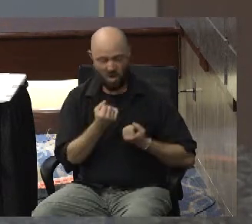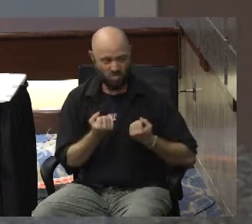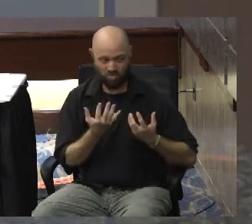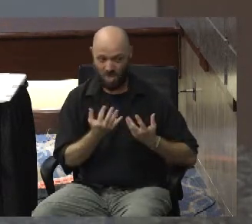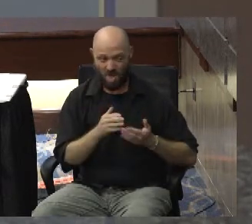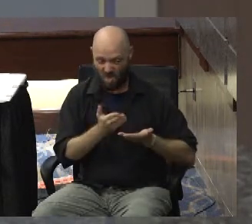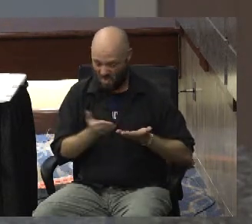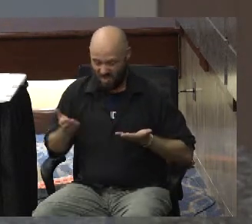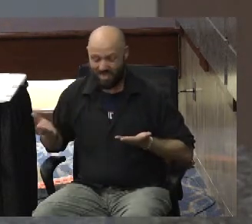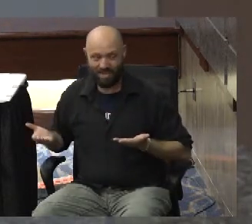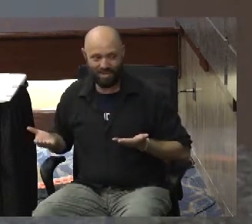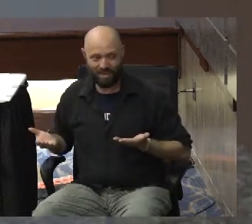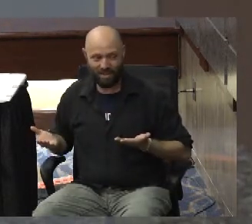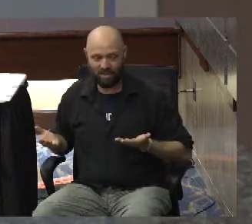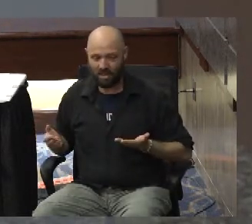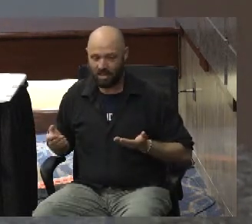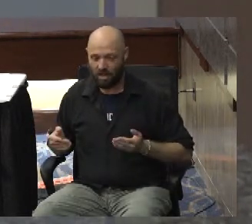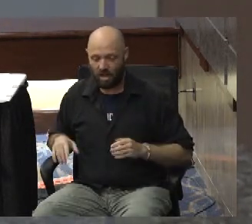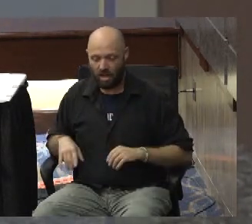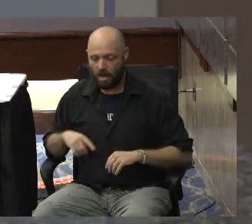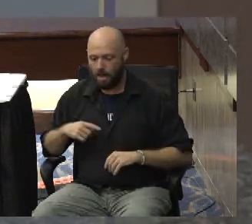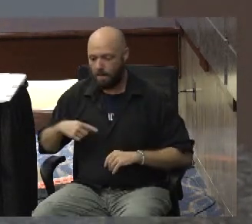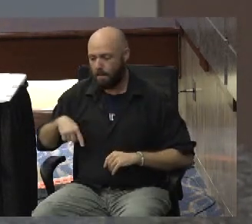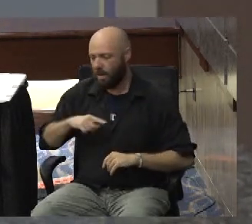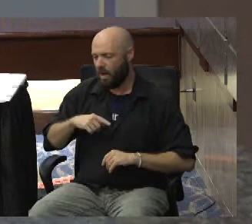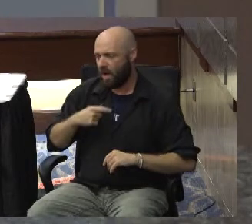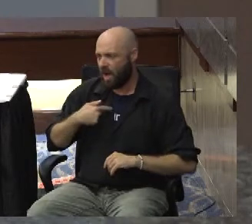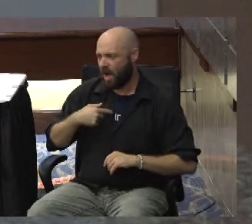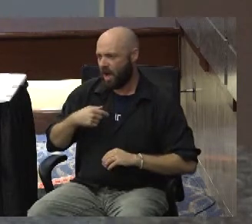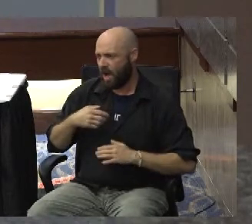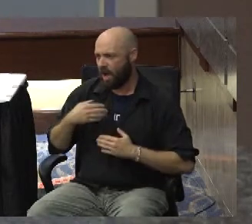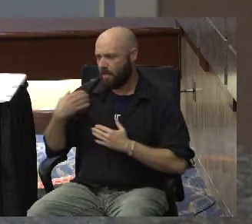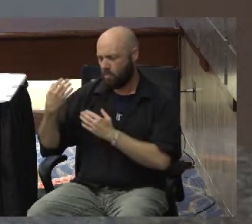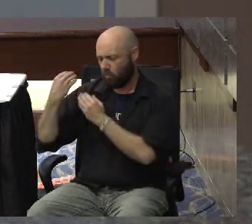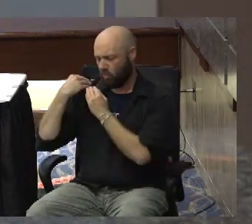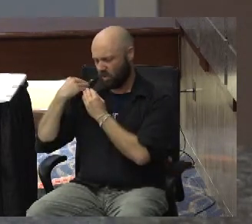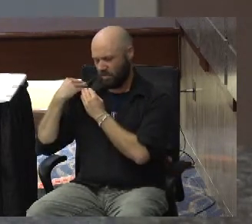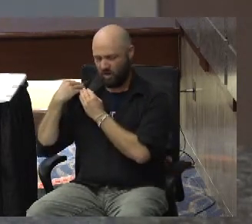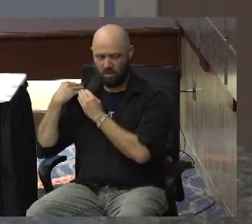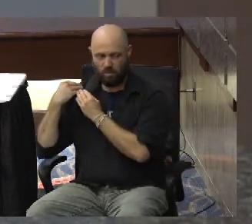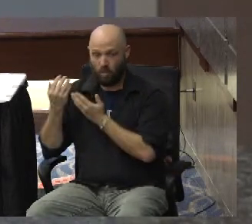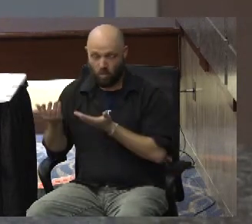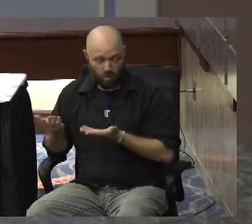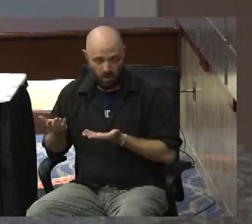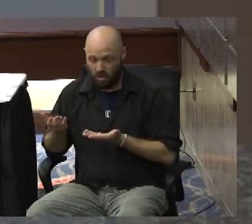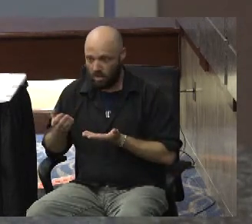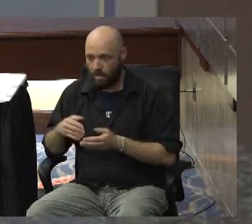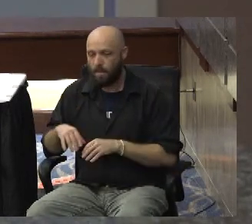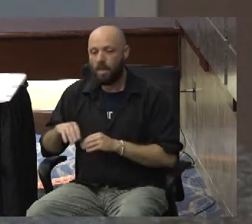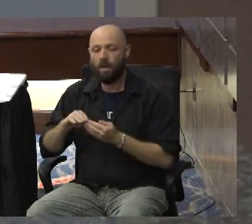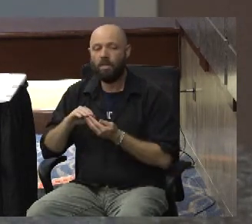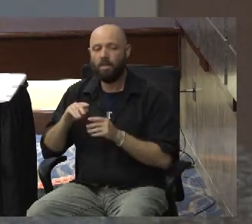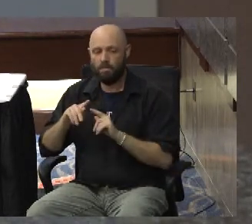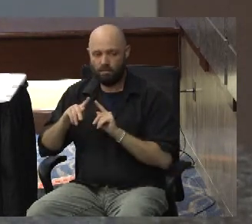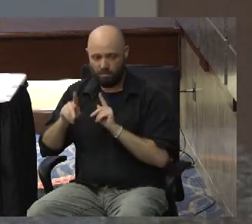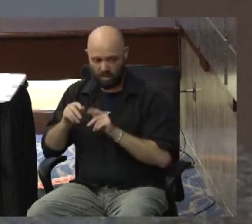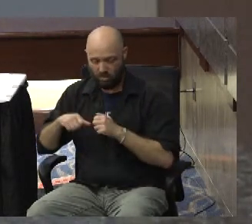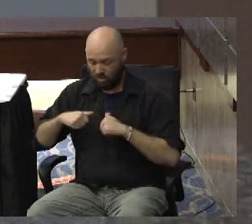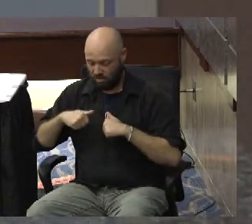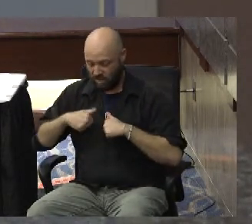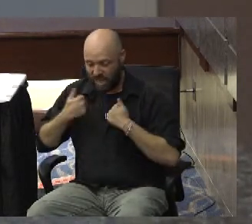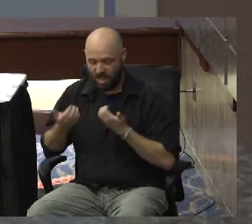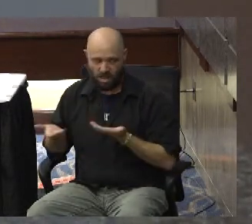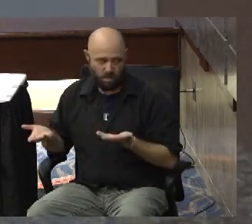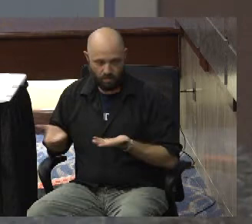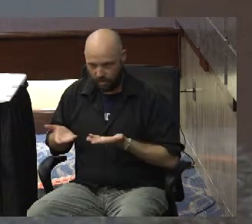can hold fast is the stewardship and responsibility that I have for the people who elect us to this seat, and who continue to grow and